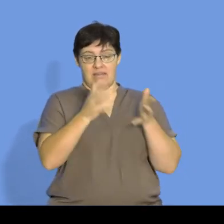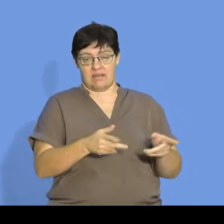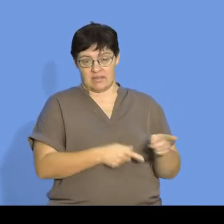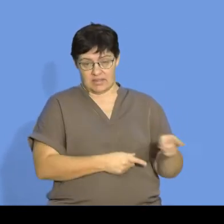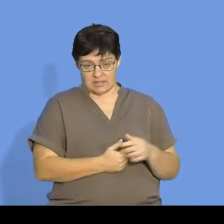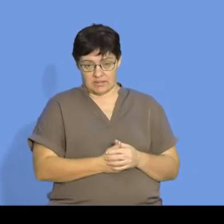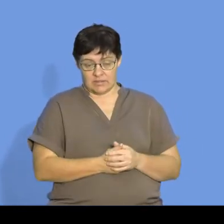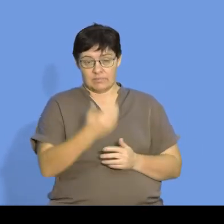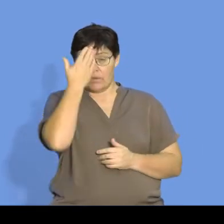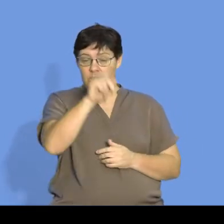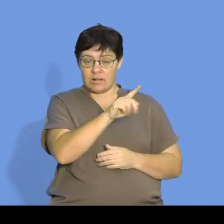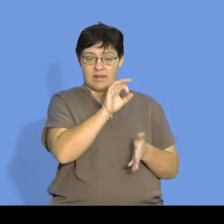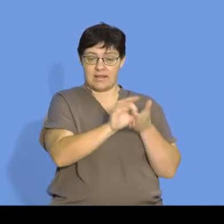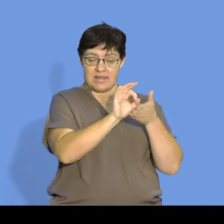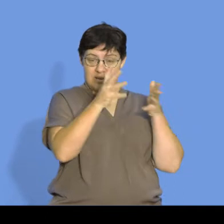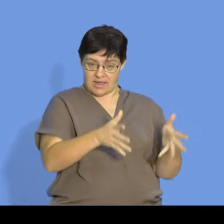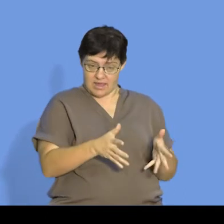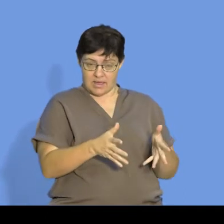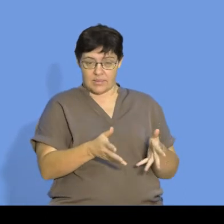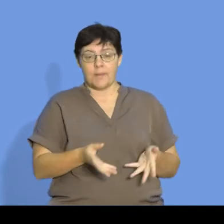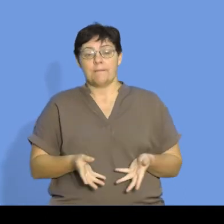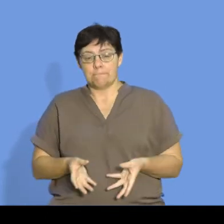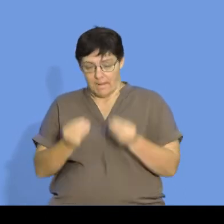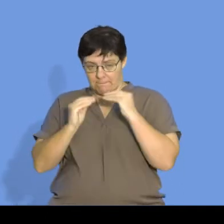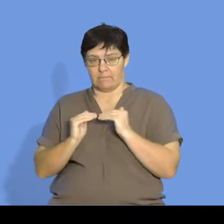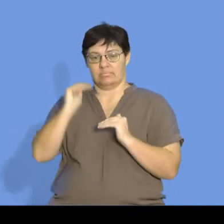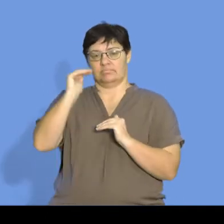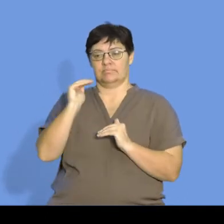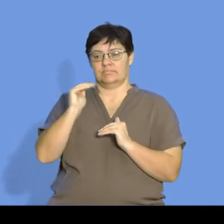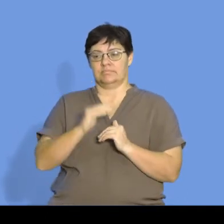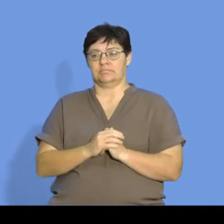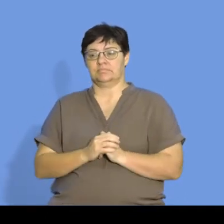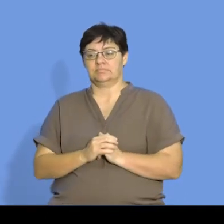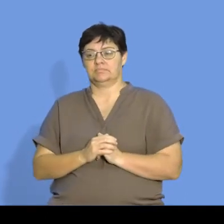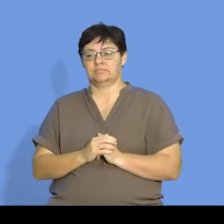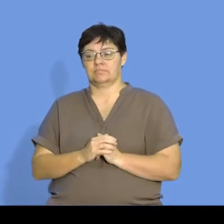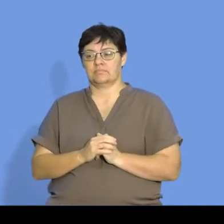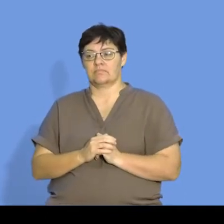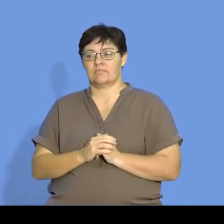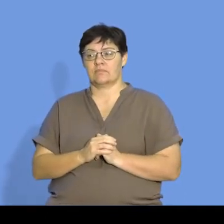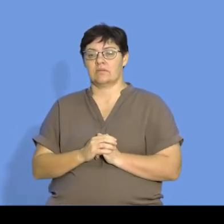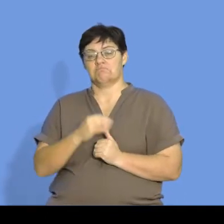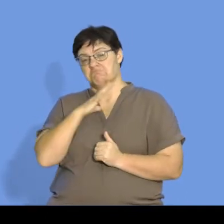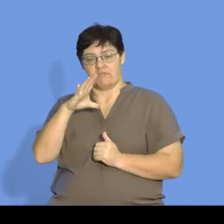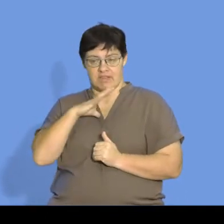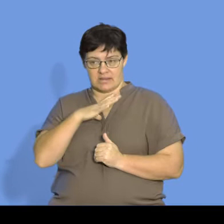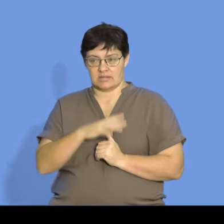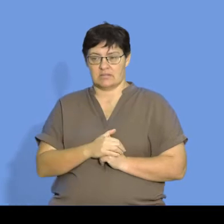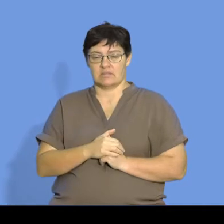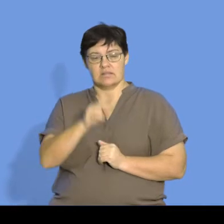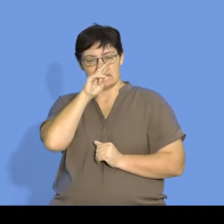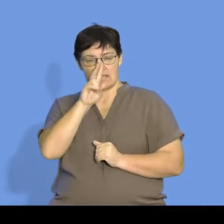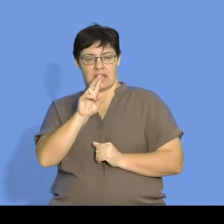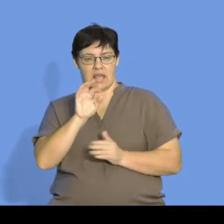cleaner. Watch, we know that the cleaner will be subjected to an increase, so immediately we say